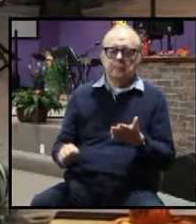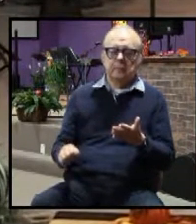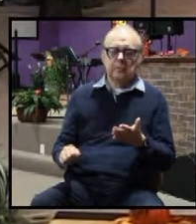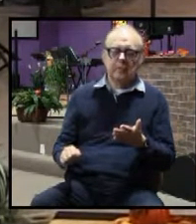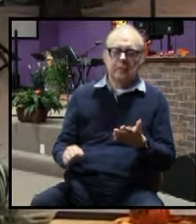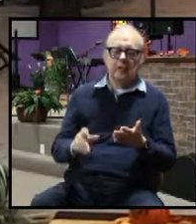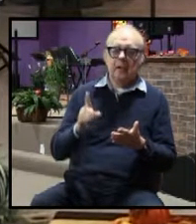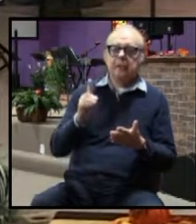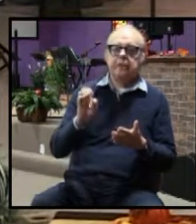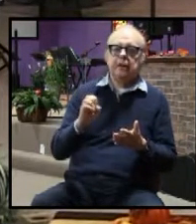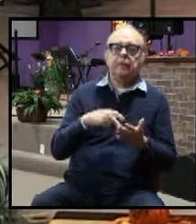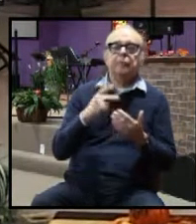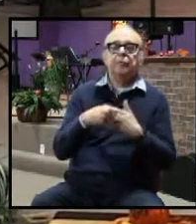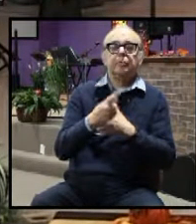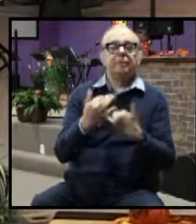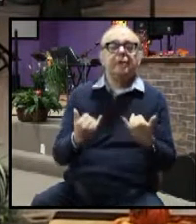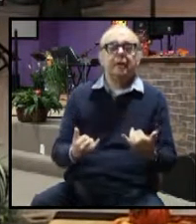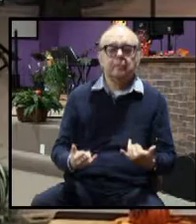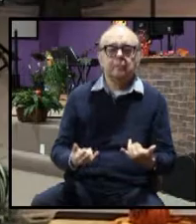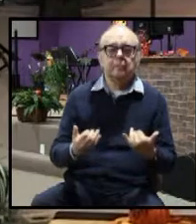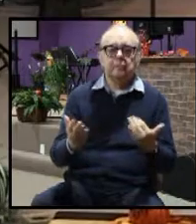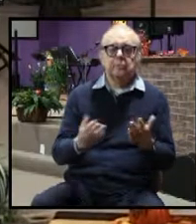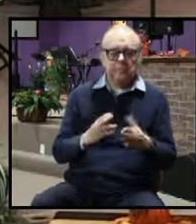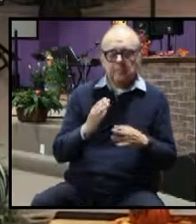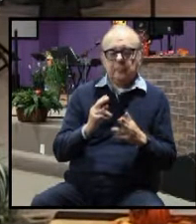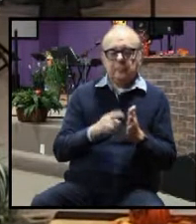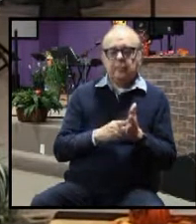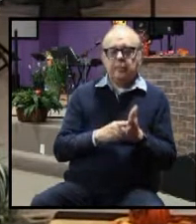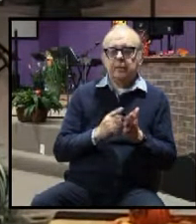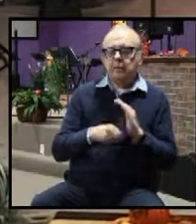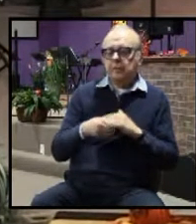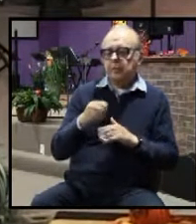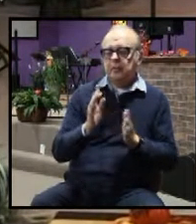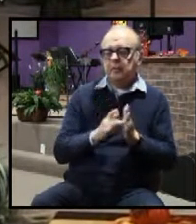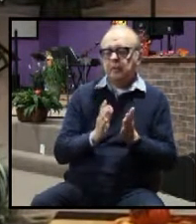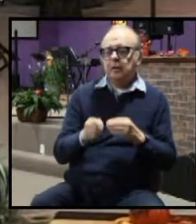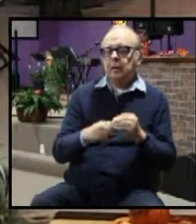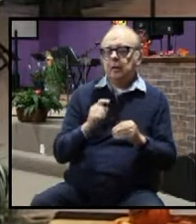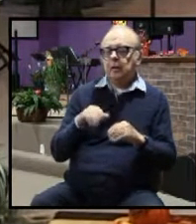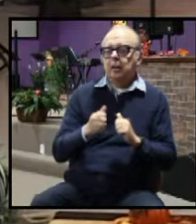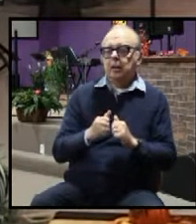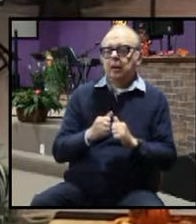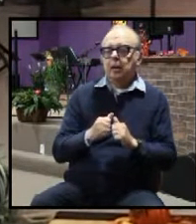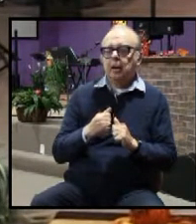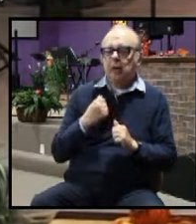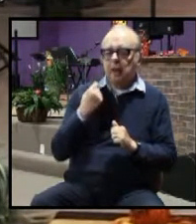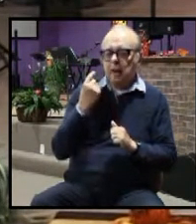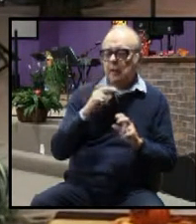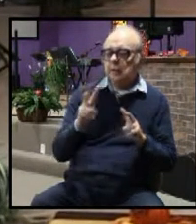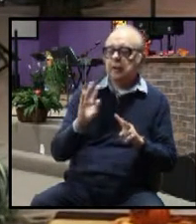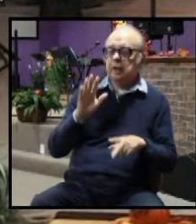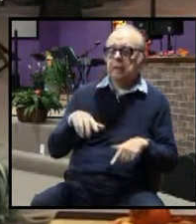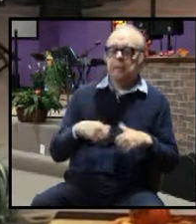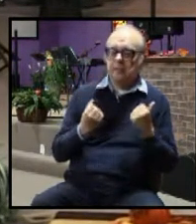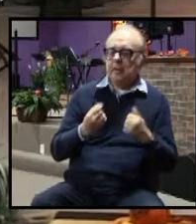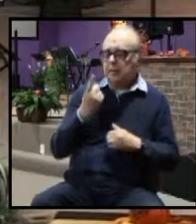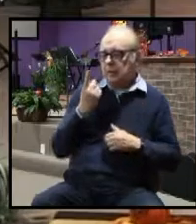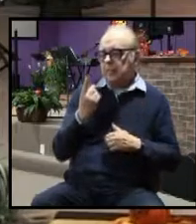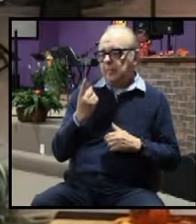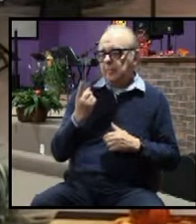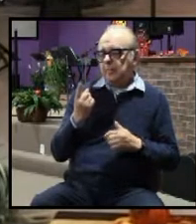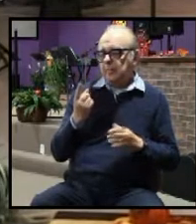and deprogram you right now. And I want to show you what the Bible says about how to look at your life